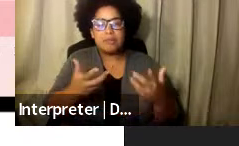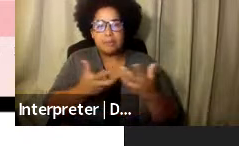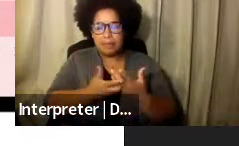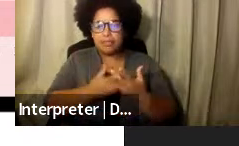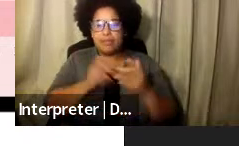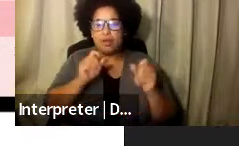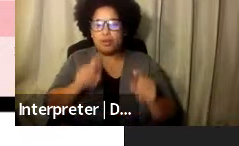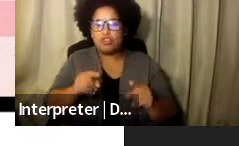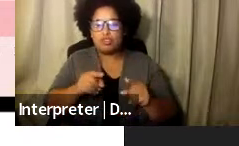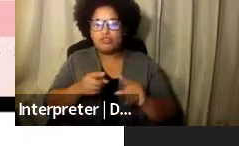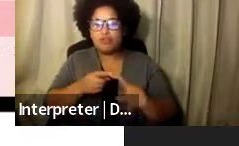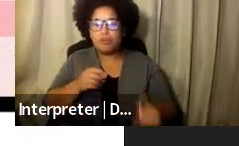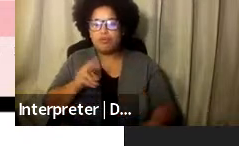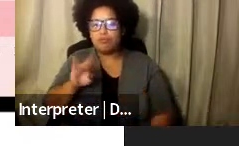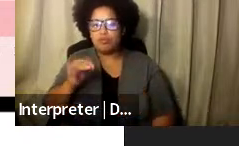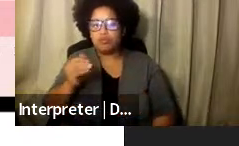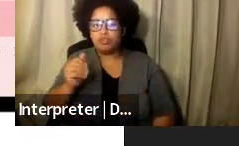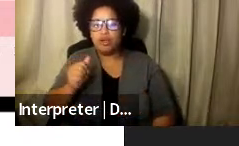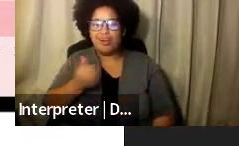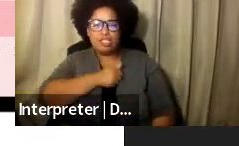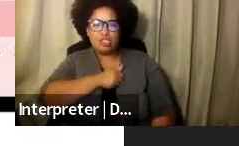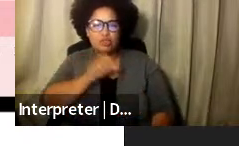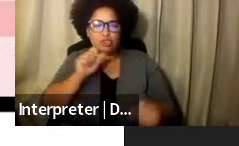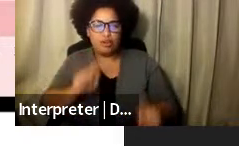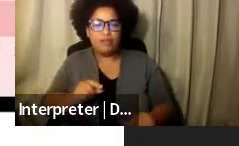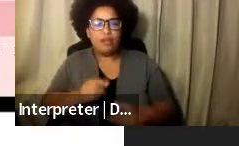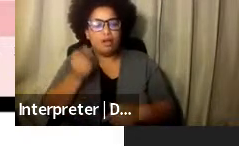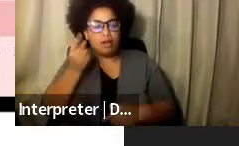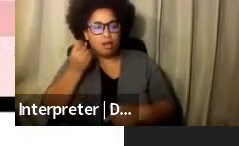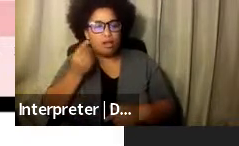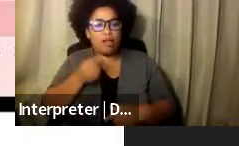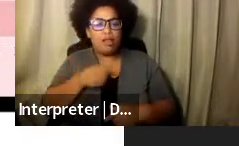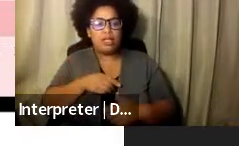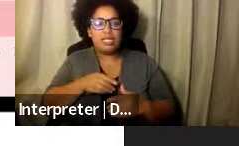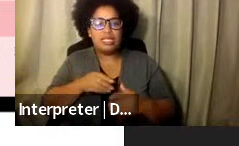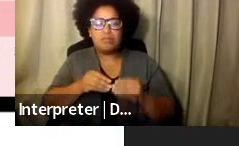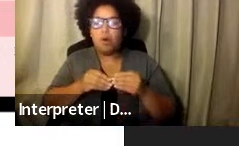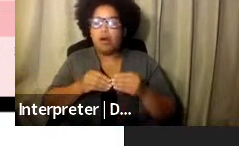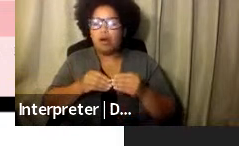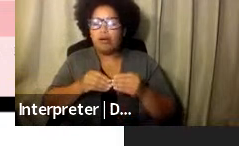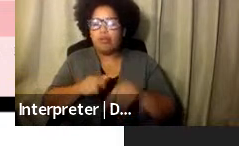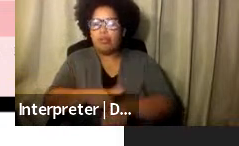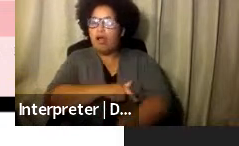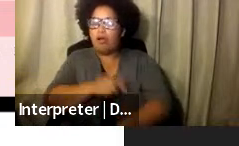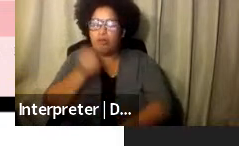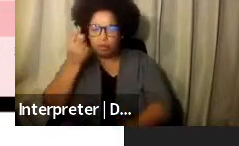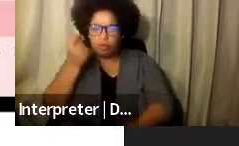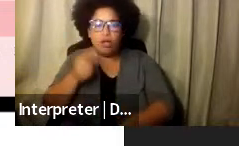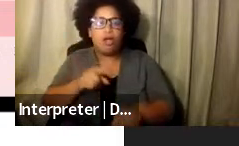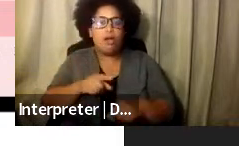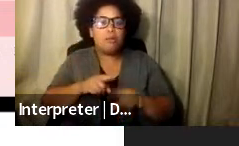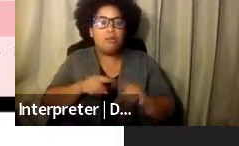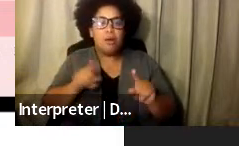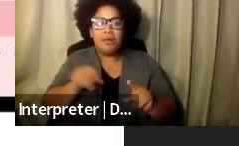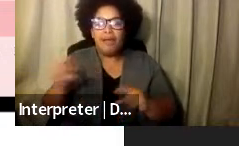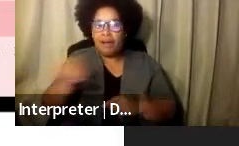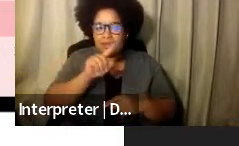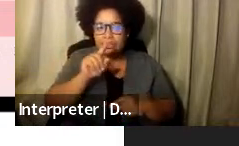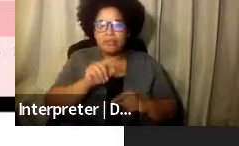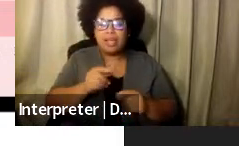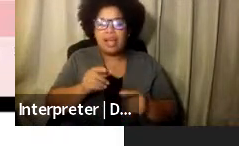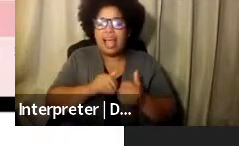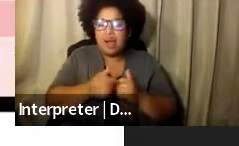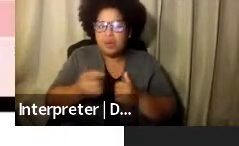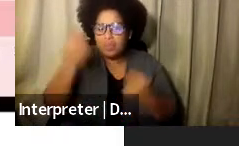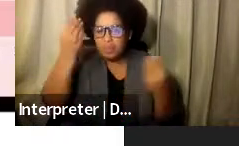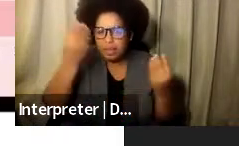on the Umoja's attitude survey. That survey is a bit longer, but we asked how people